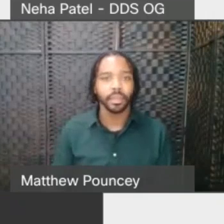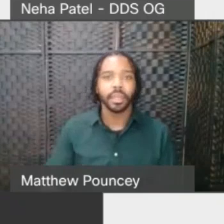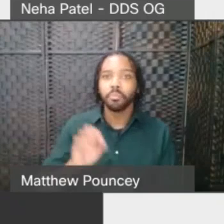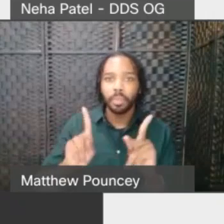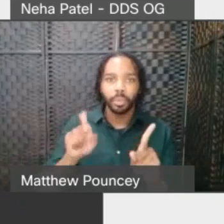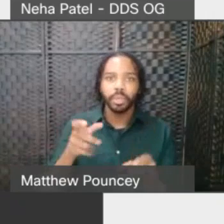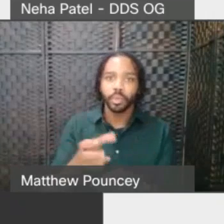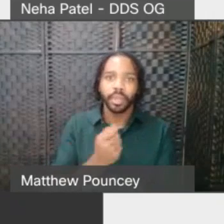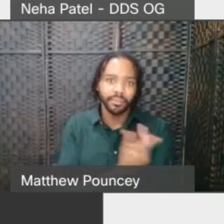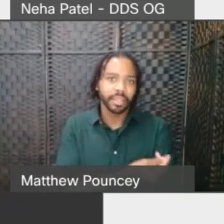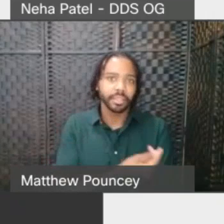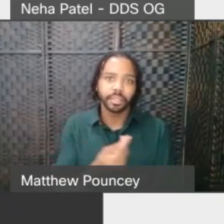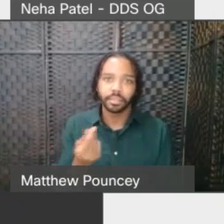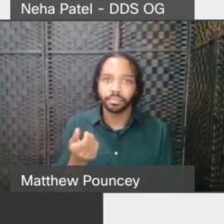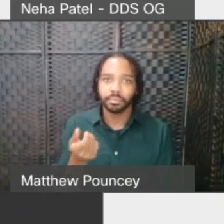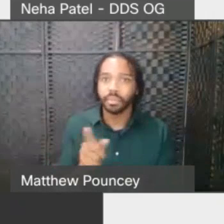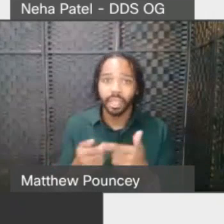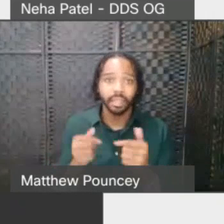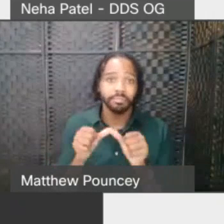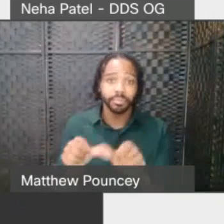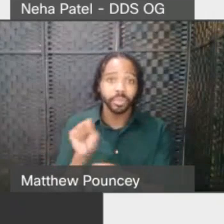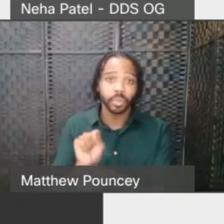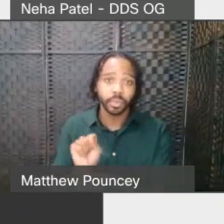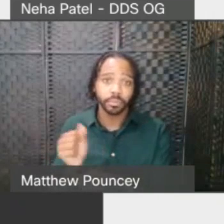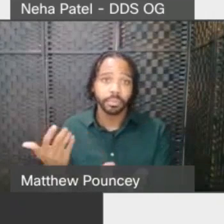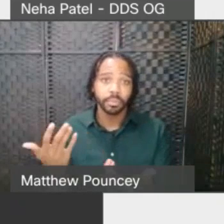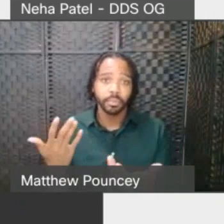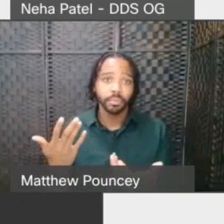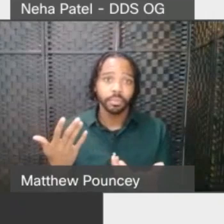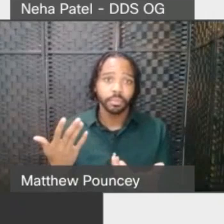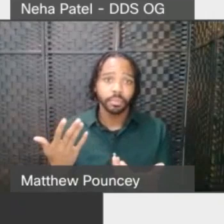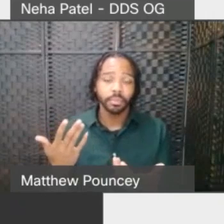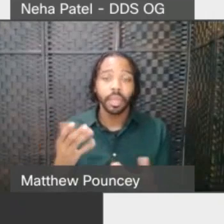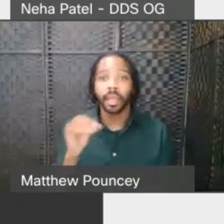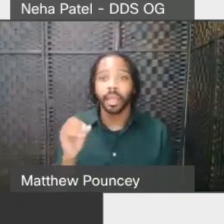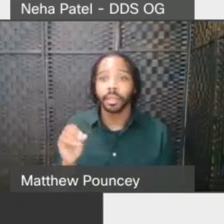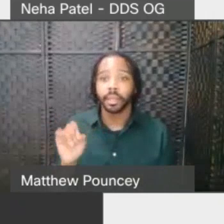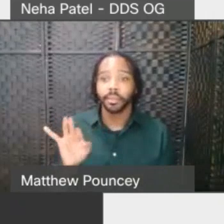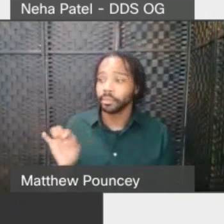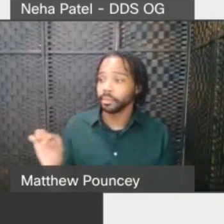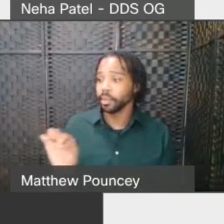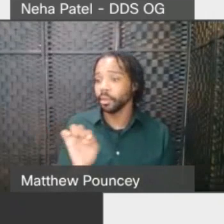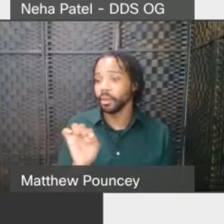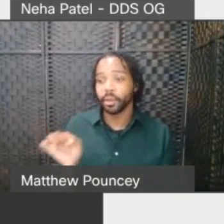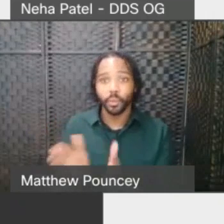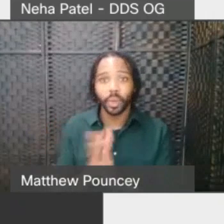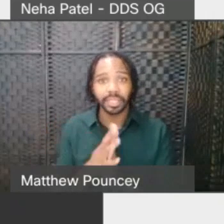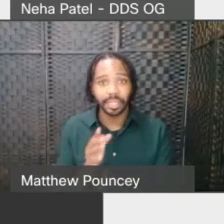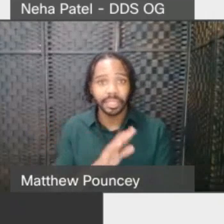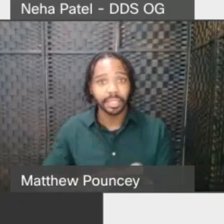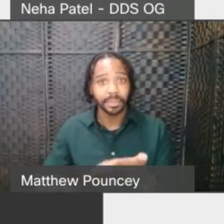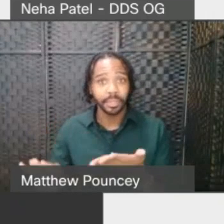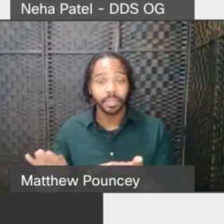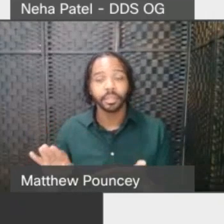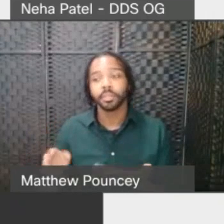a vaccination and then continue working. And to the extent they are requesting an exemption, as long